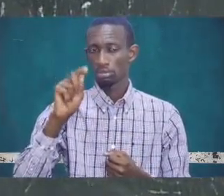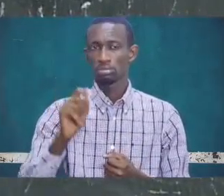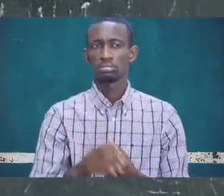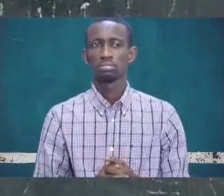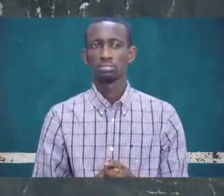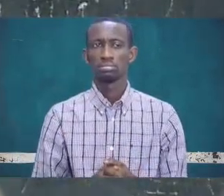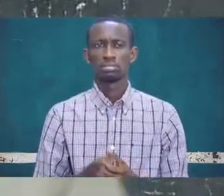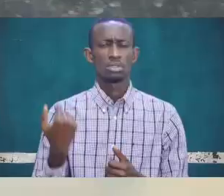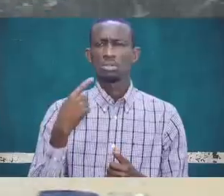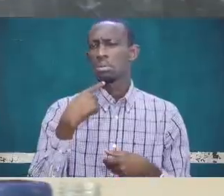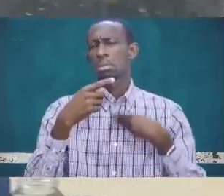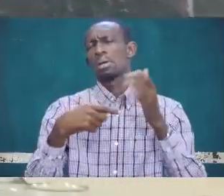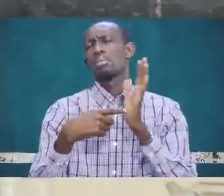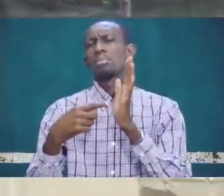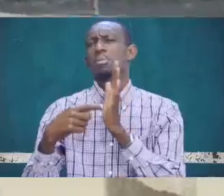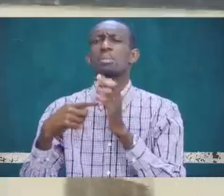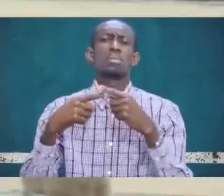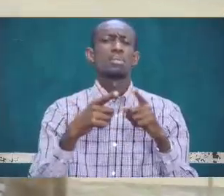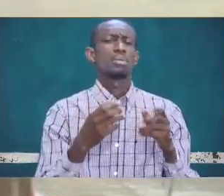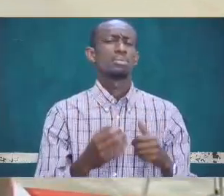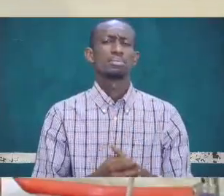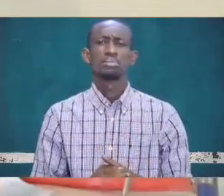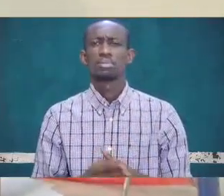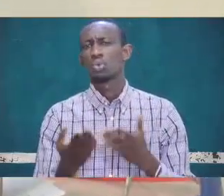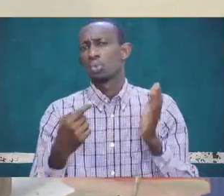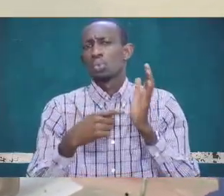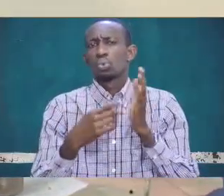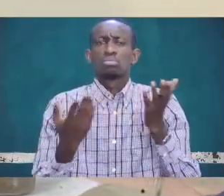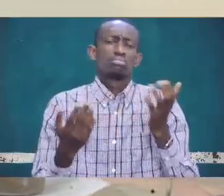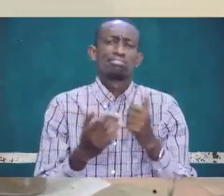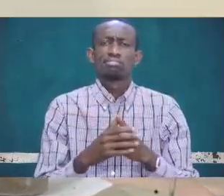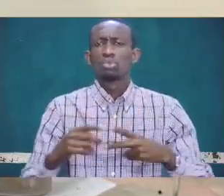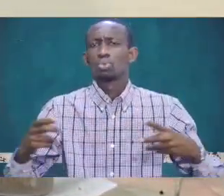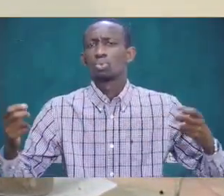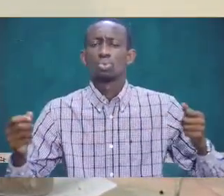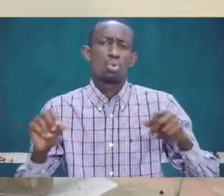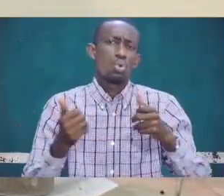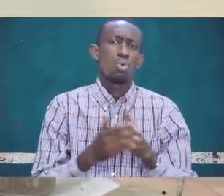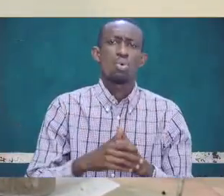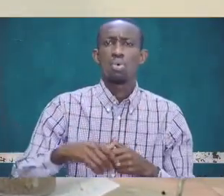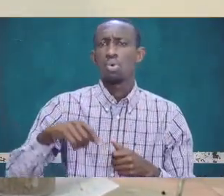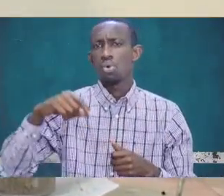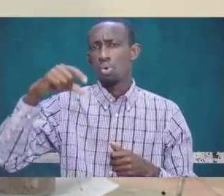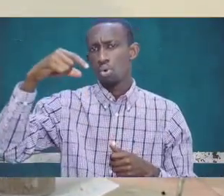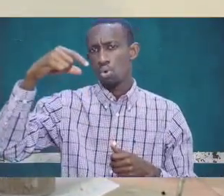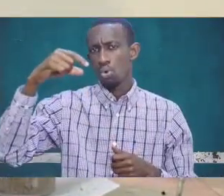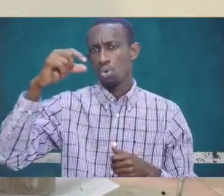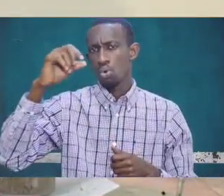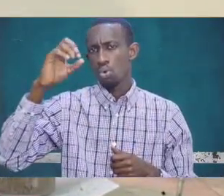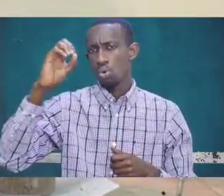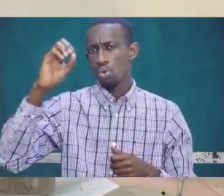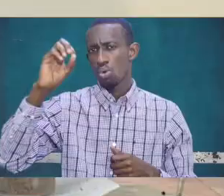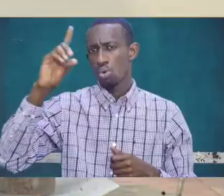And we gave a number of examples, like elements we gave, like gold, like